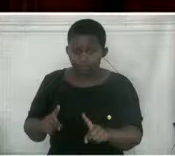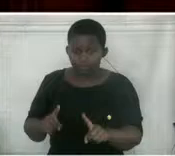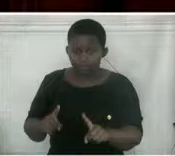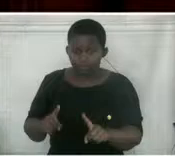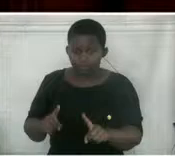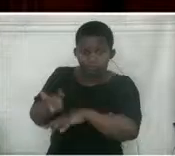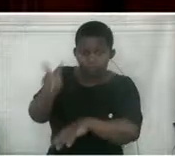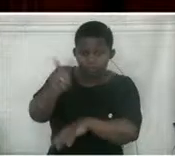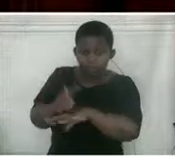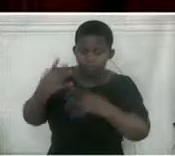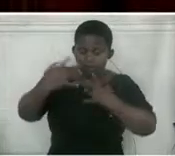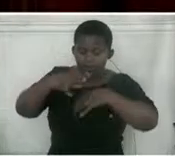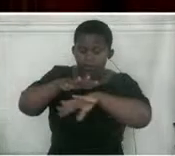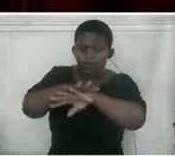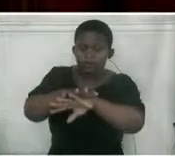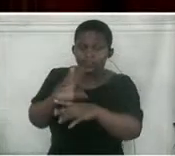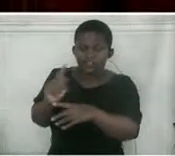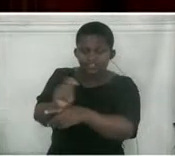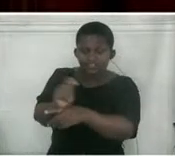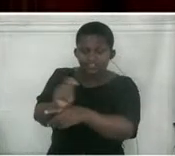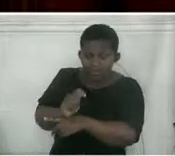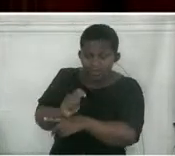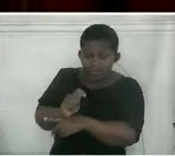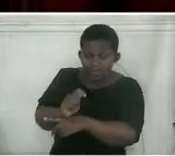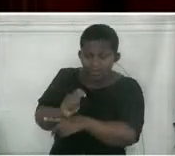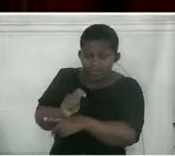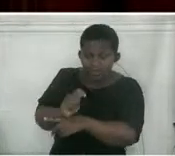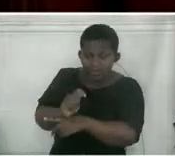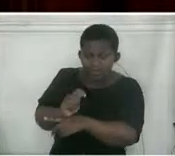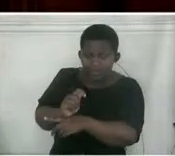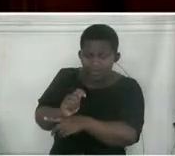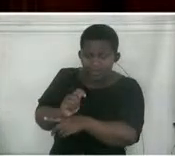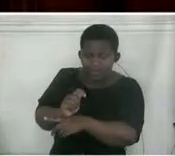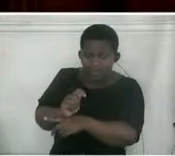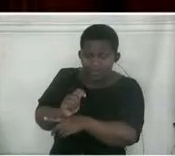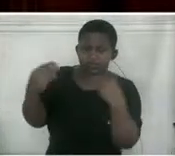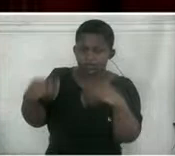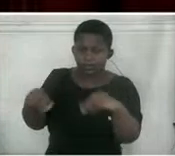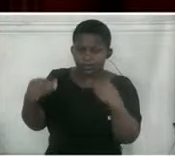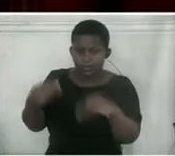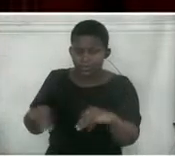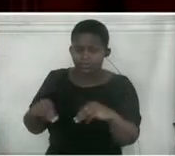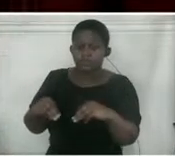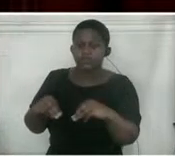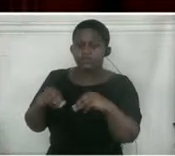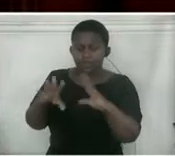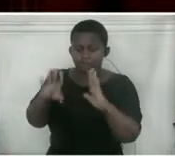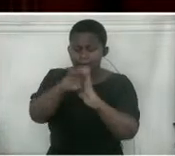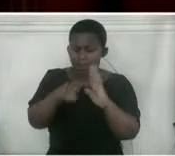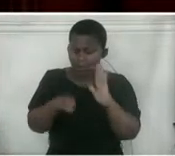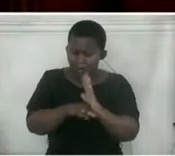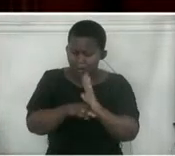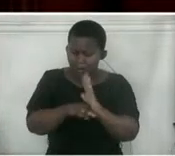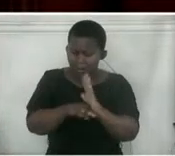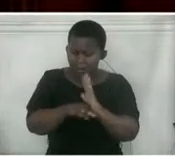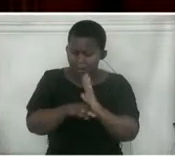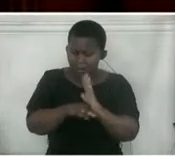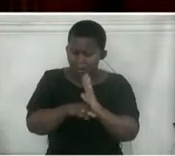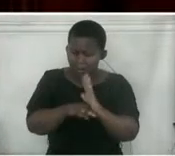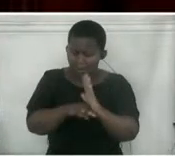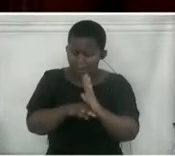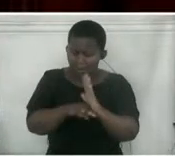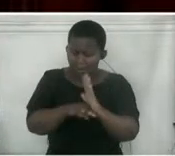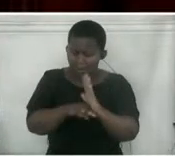of implements, training, and access to market. The program has yielded the following. In the